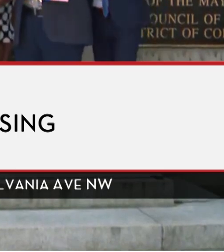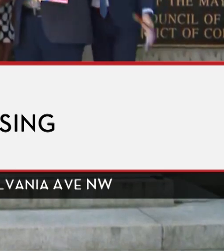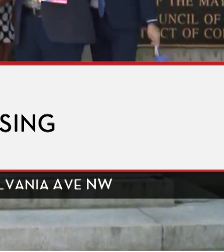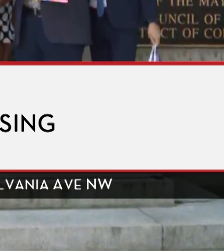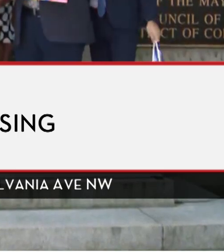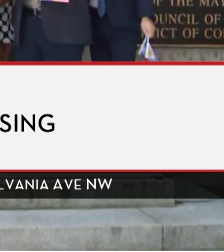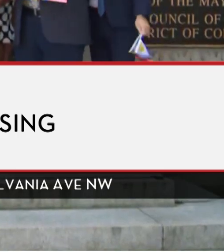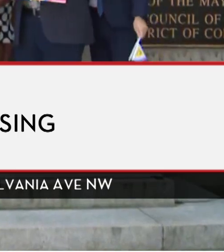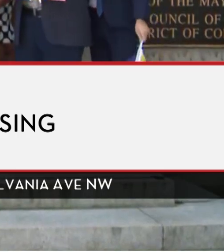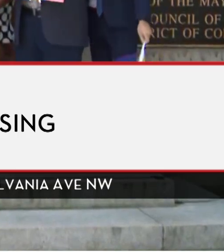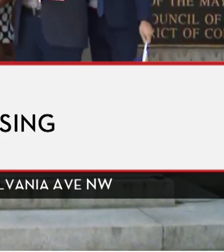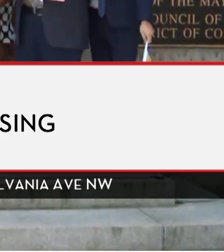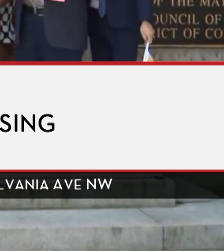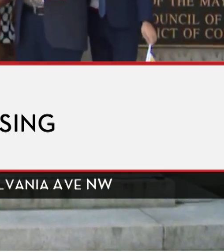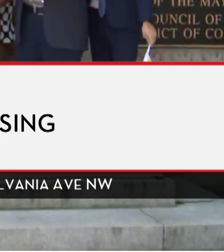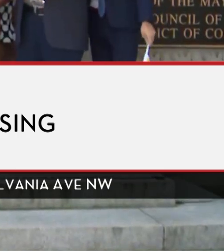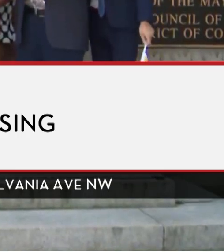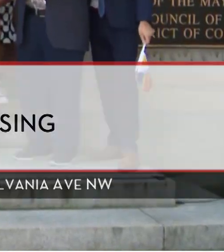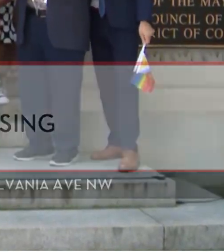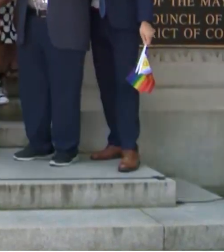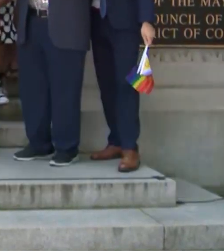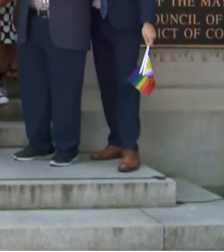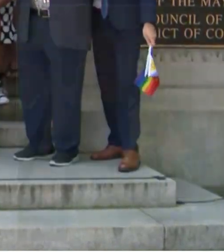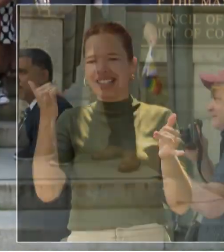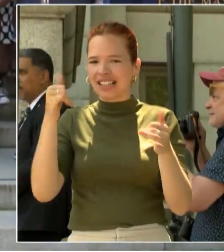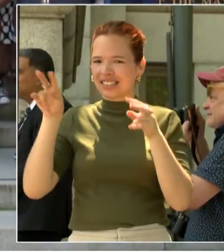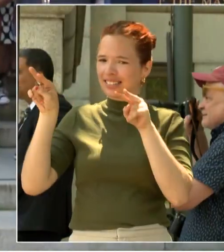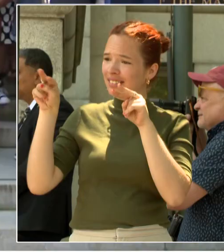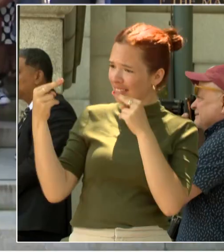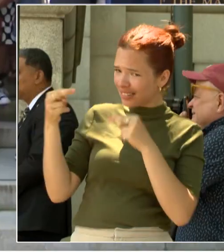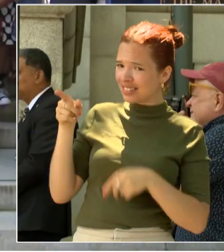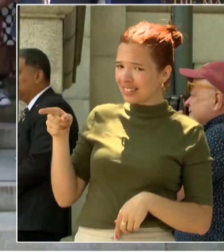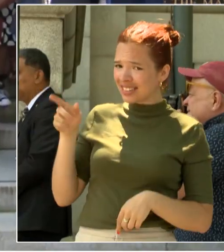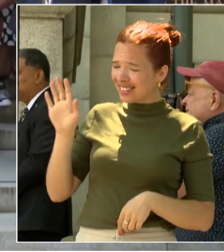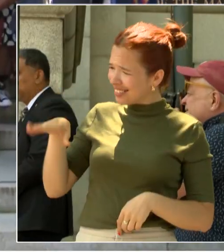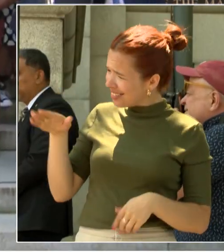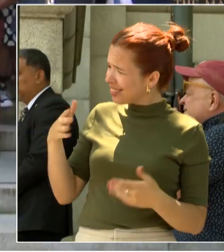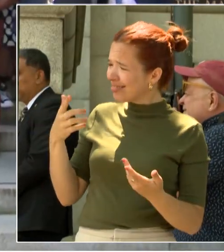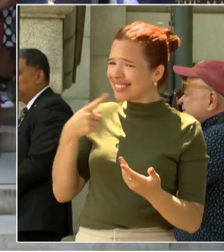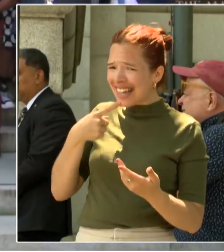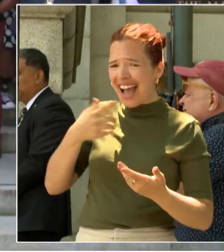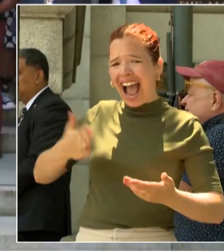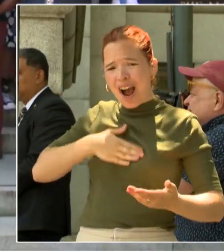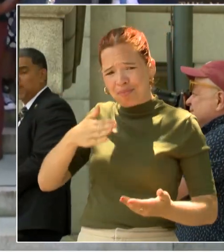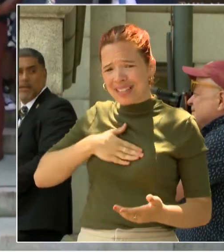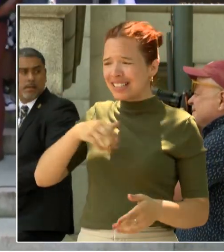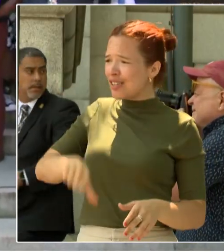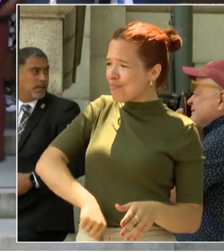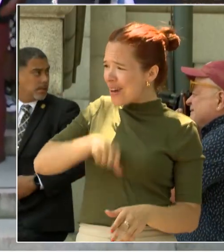Now that was okay. Turn to somebody and tell them Happy Pride Month.